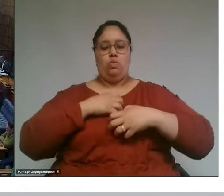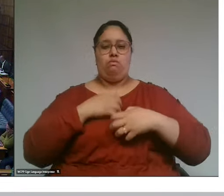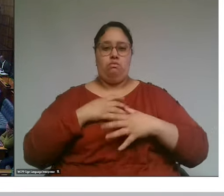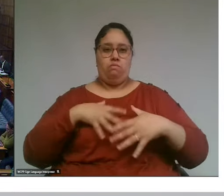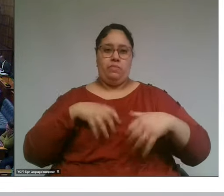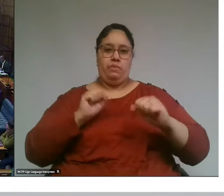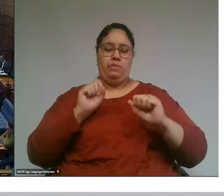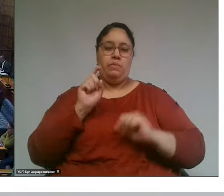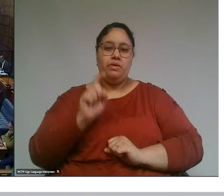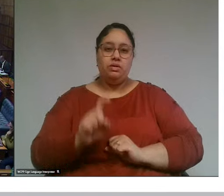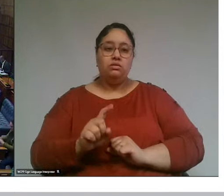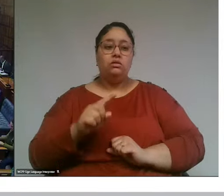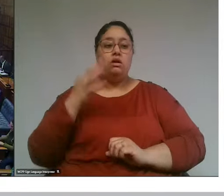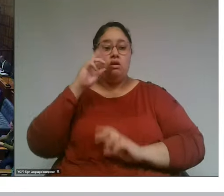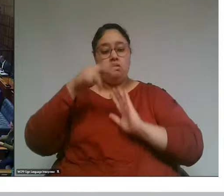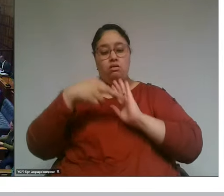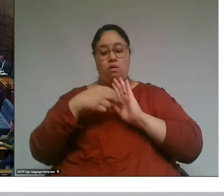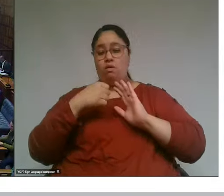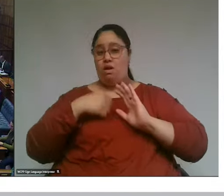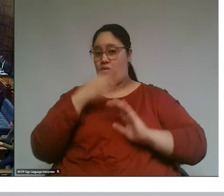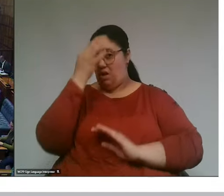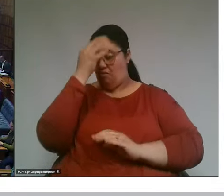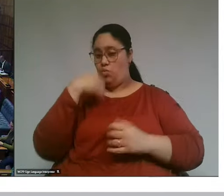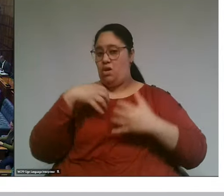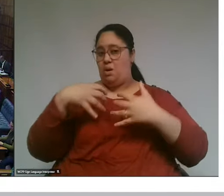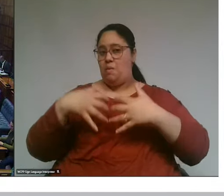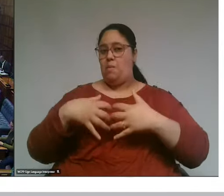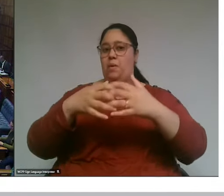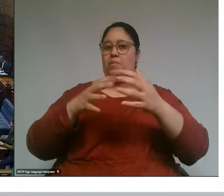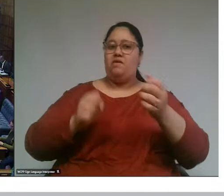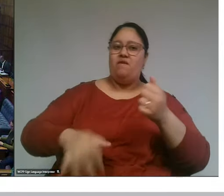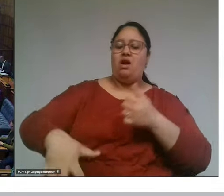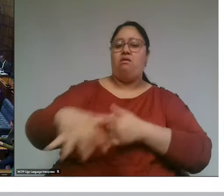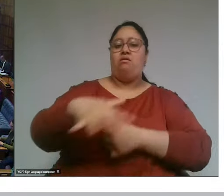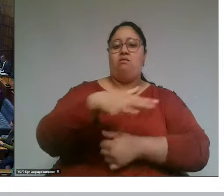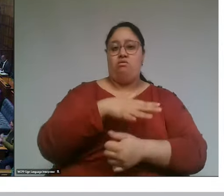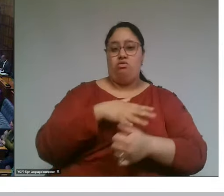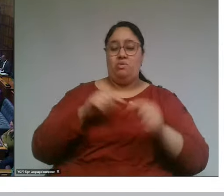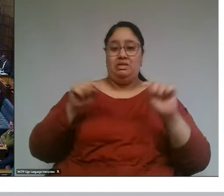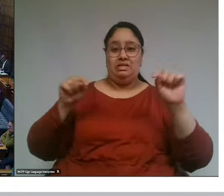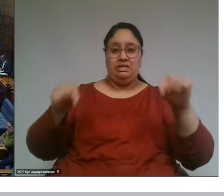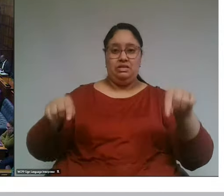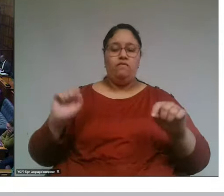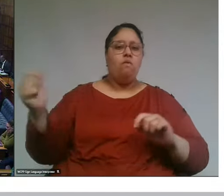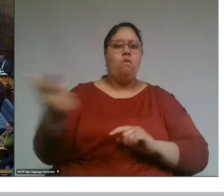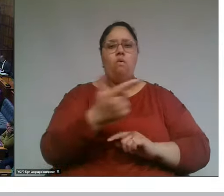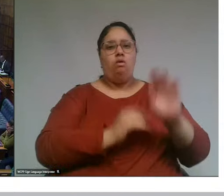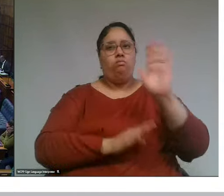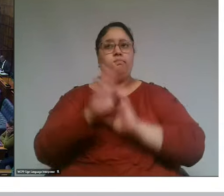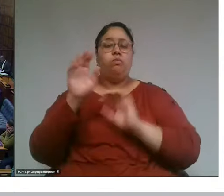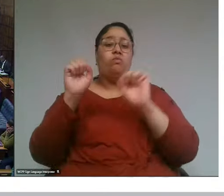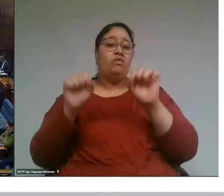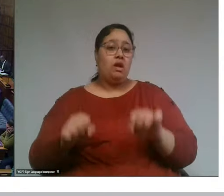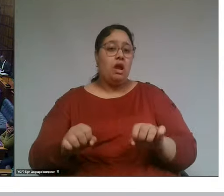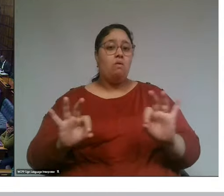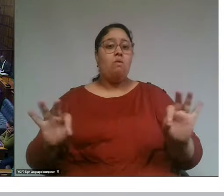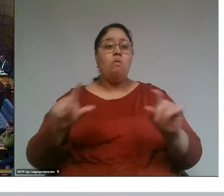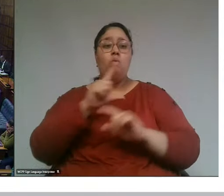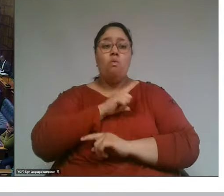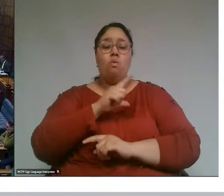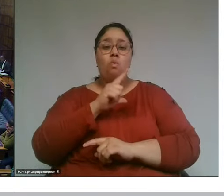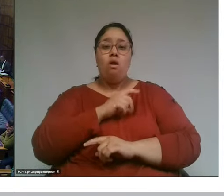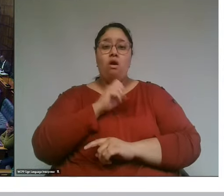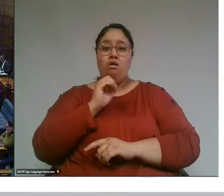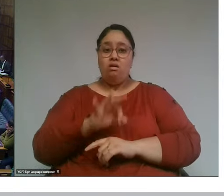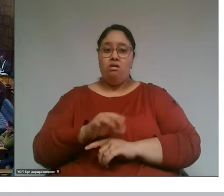role as the government is to create an environment and a space for everyone to thrive who is King and wants